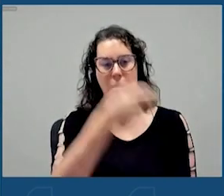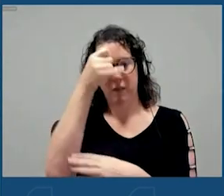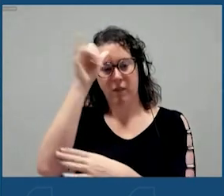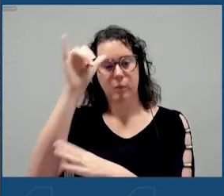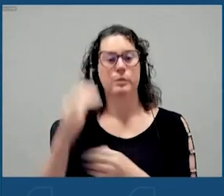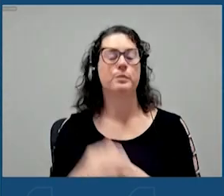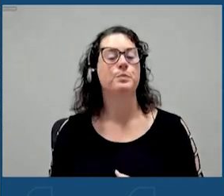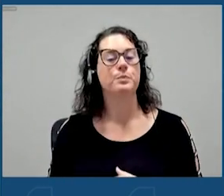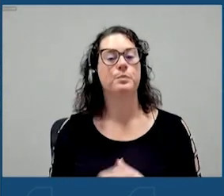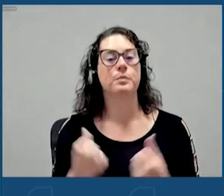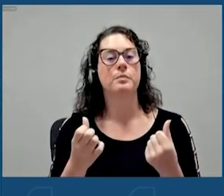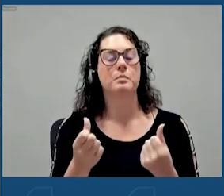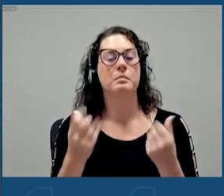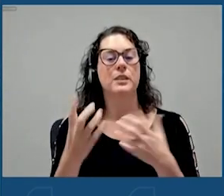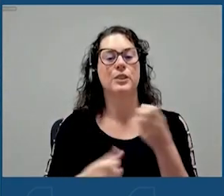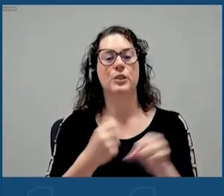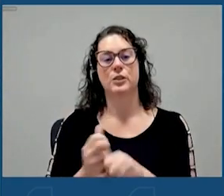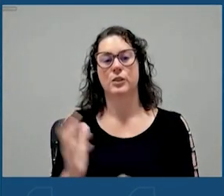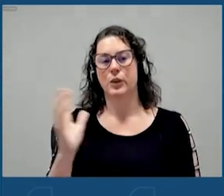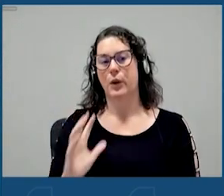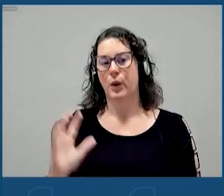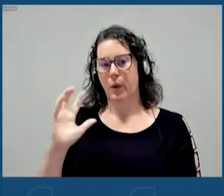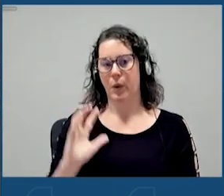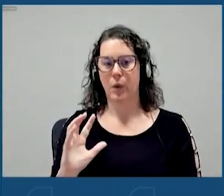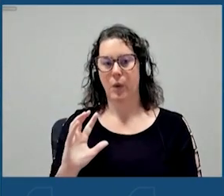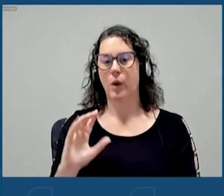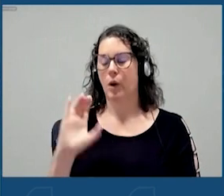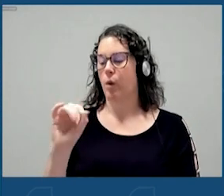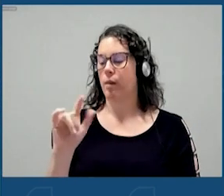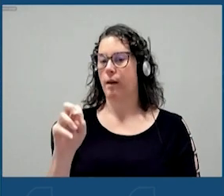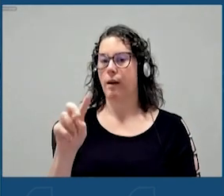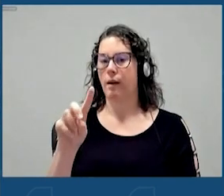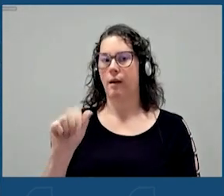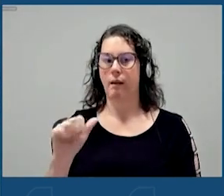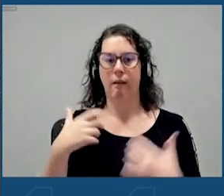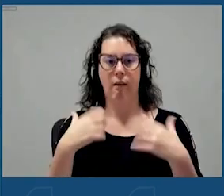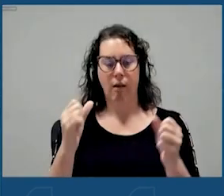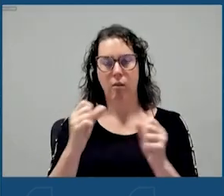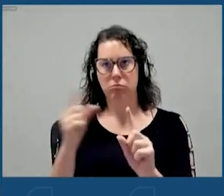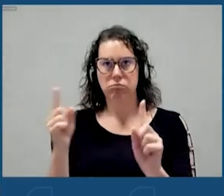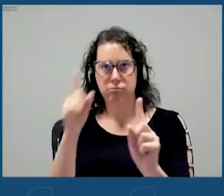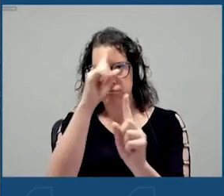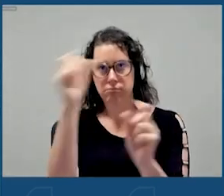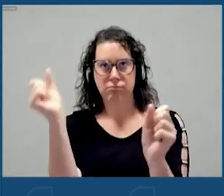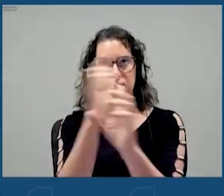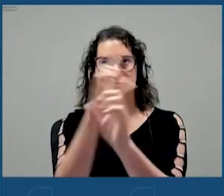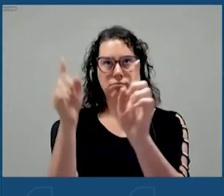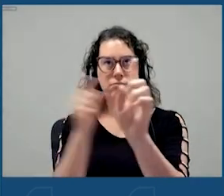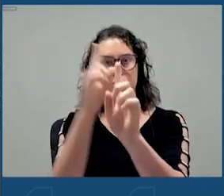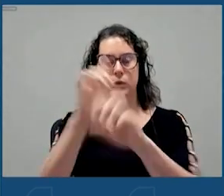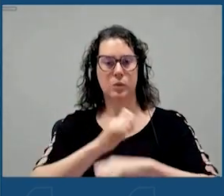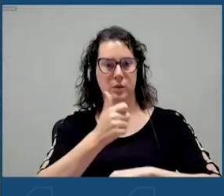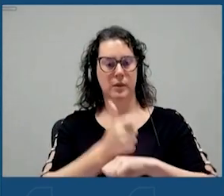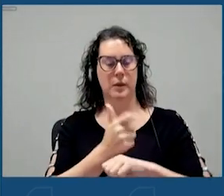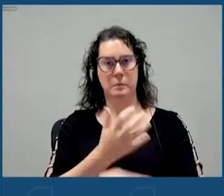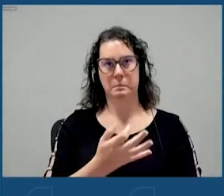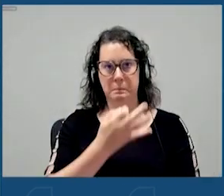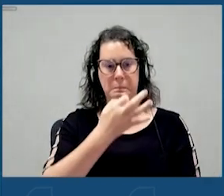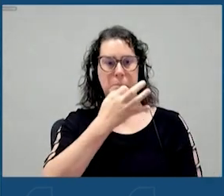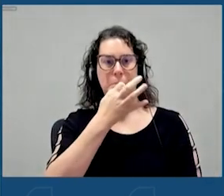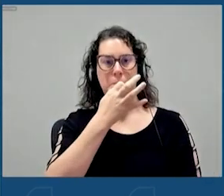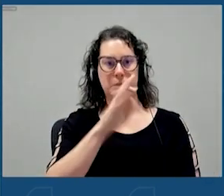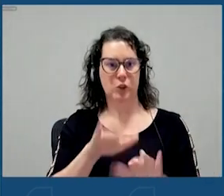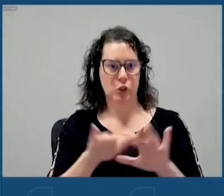Several years ago, Kaleida Health embarked on a bold vision to build a state-of-the-art children's hospital on Buffalo's medical